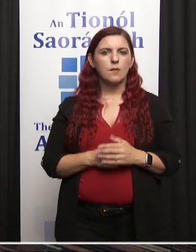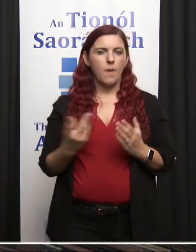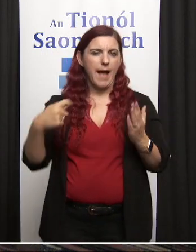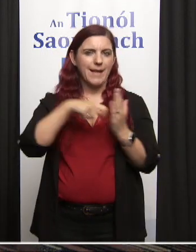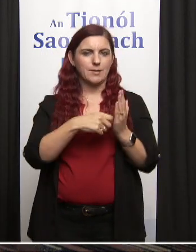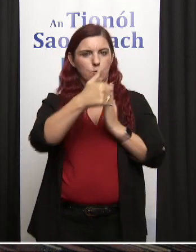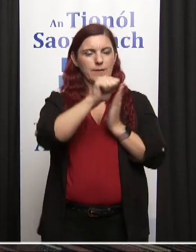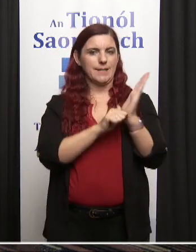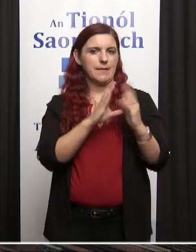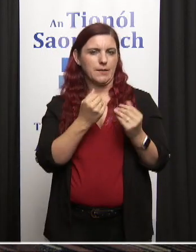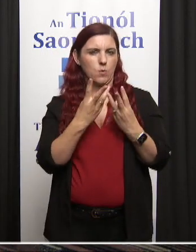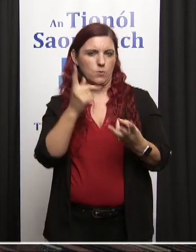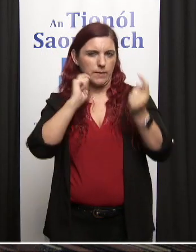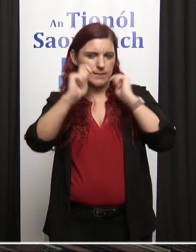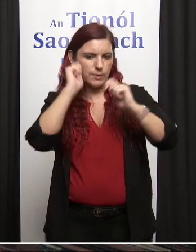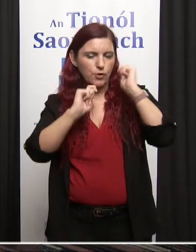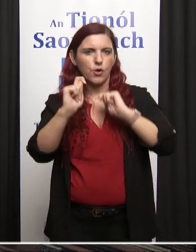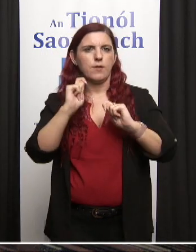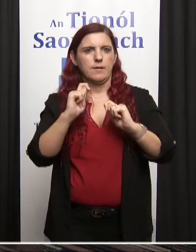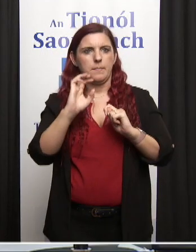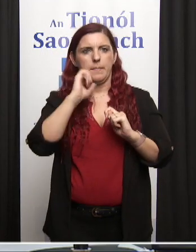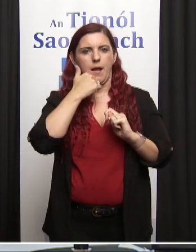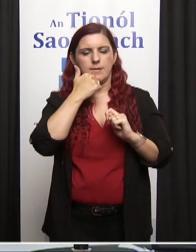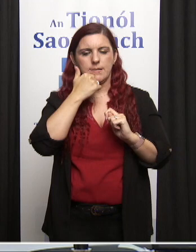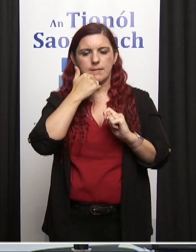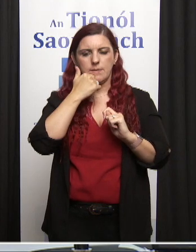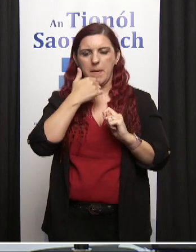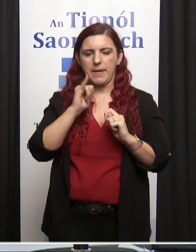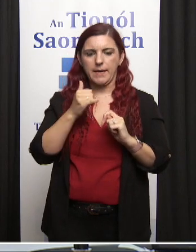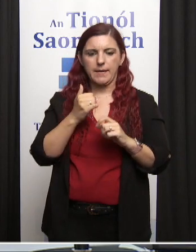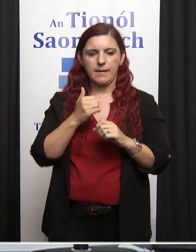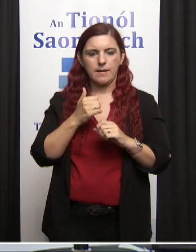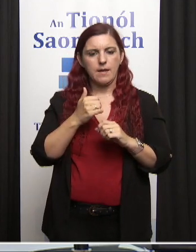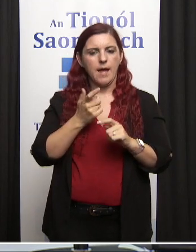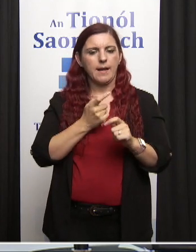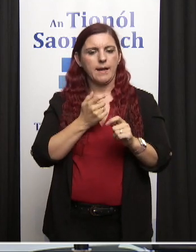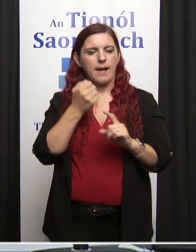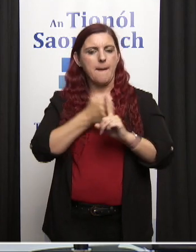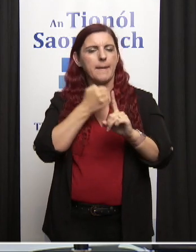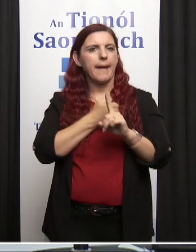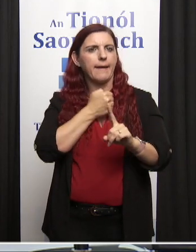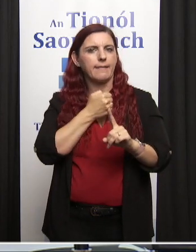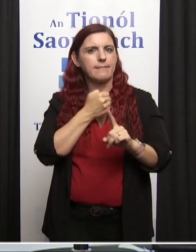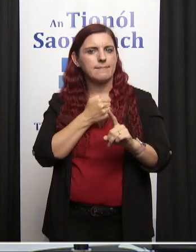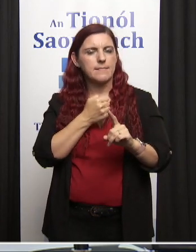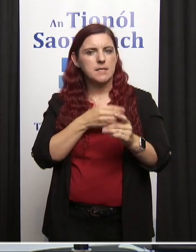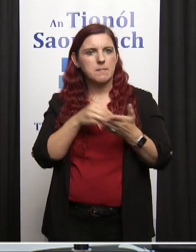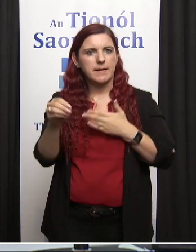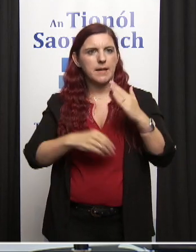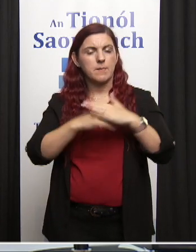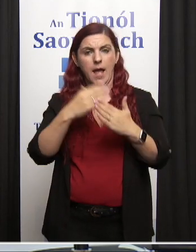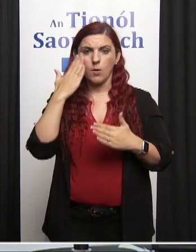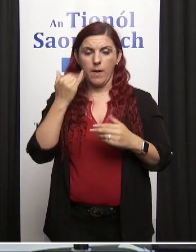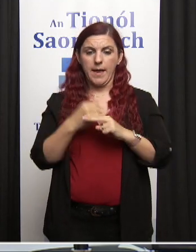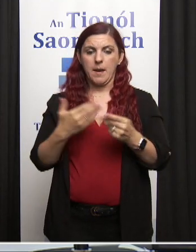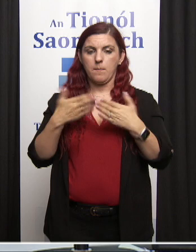consider, campaign spending limits, because at the moment the Standard and Public Office, using the legislation, have